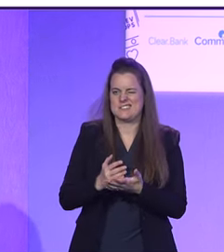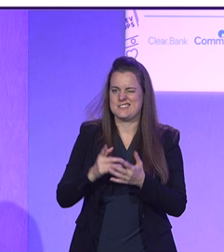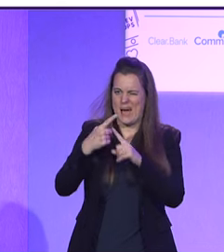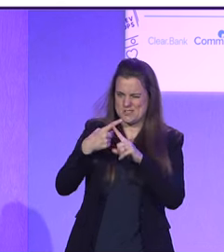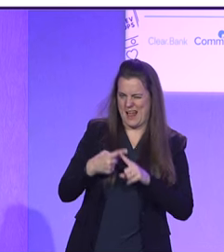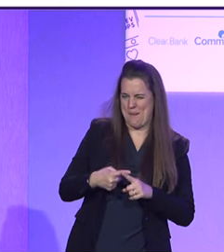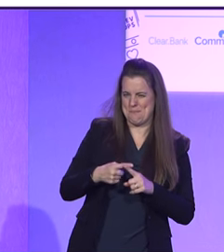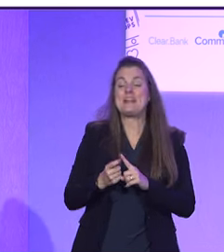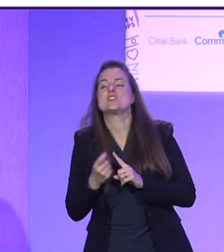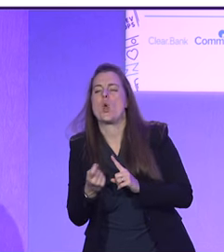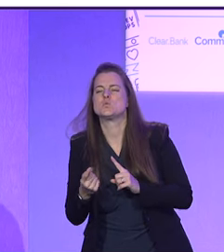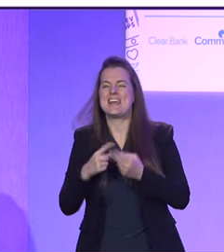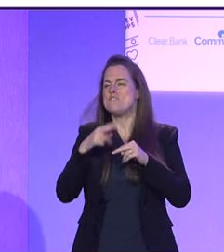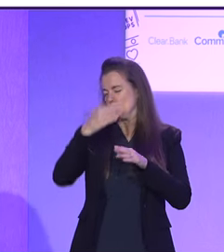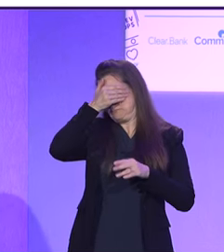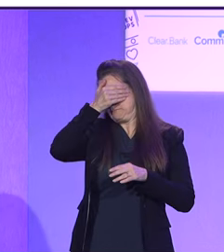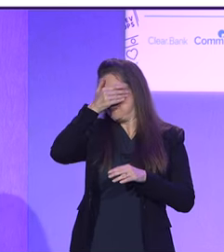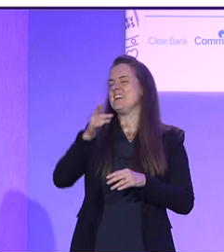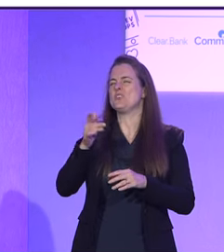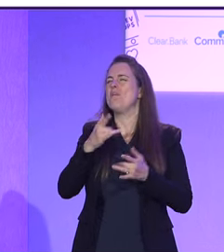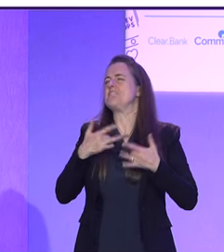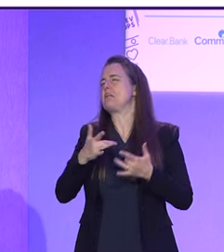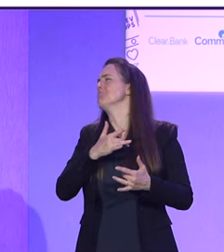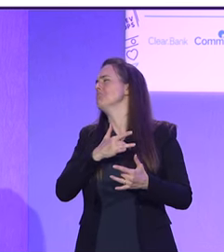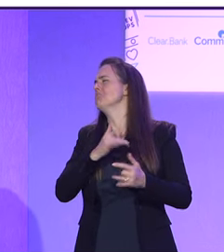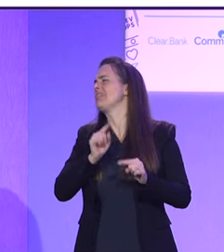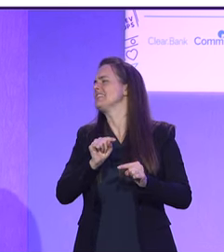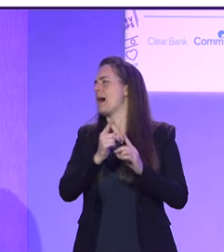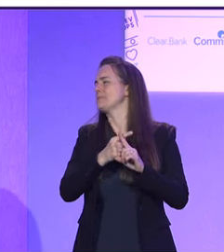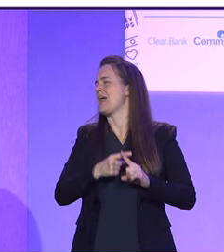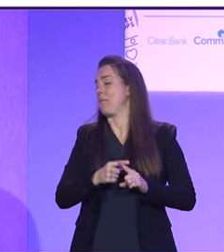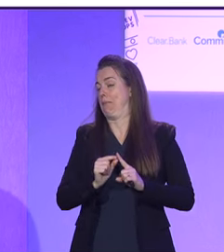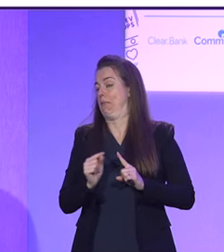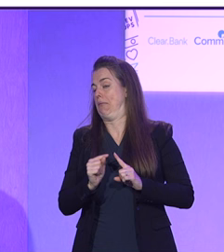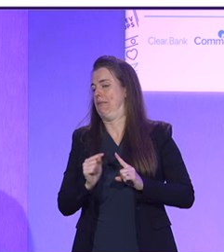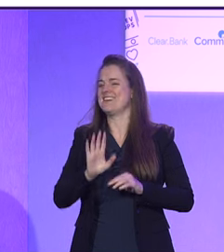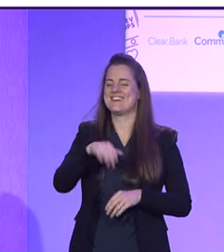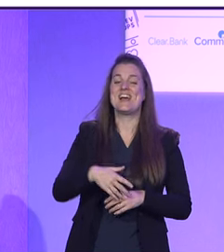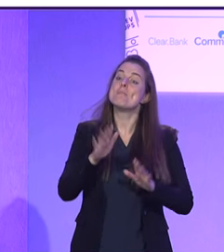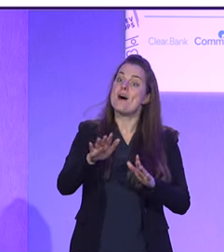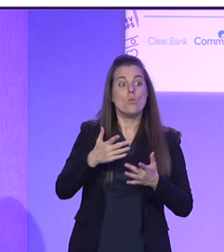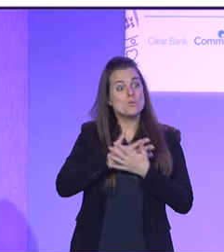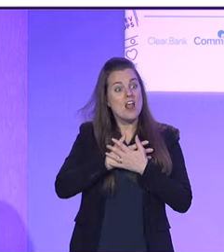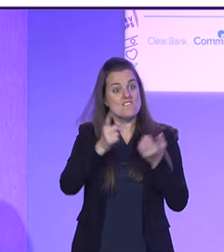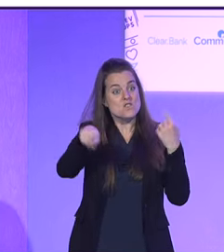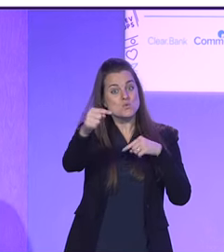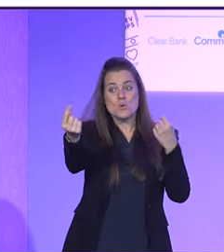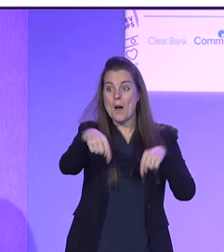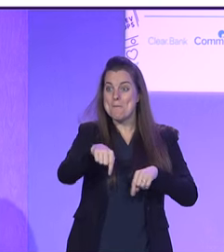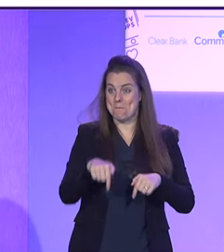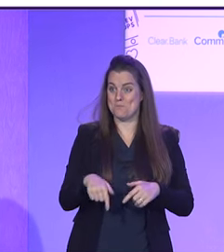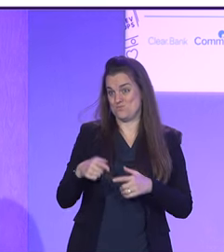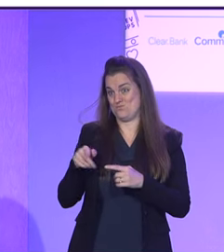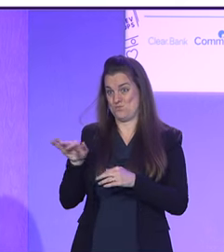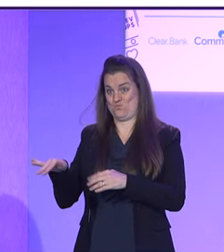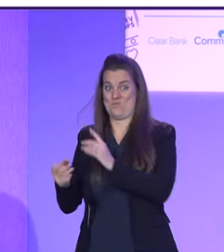won't even notice. So it's on October 11th and 12th, and we'd love to have some of you there. So we do have